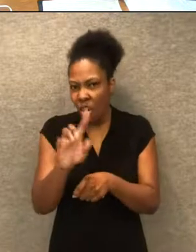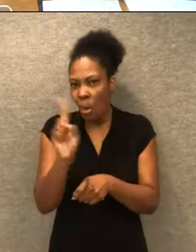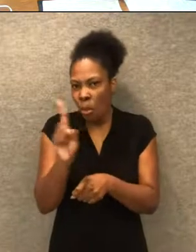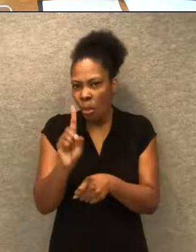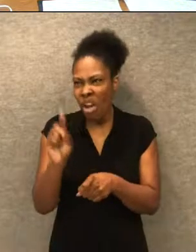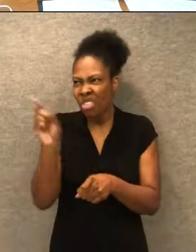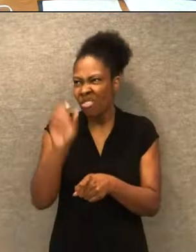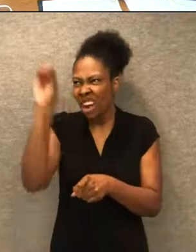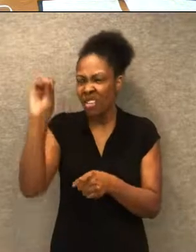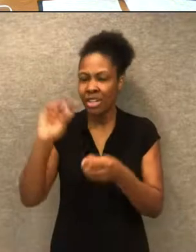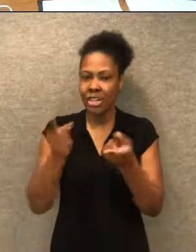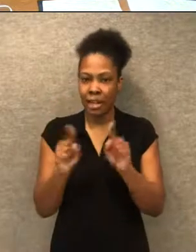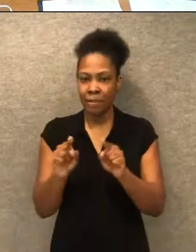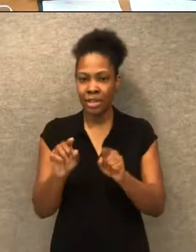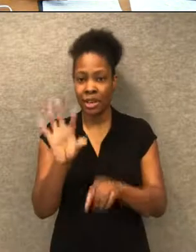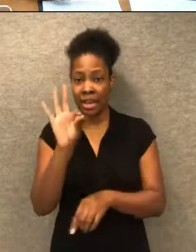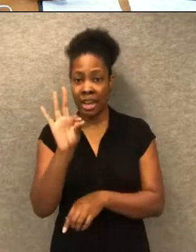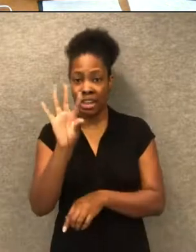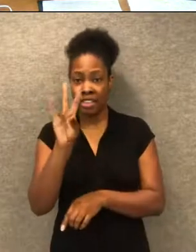the fireworks at,